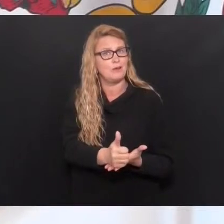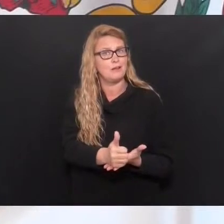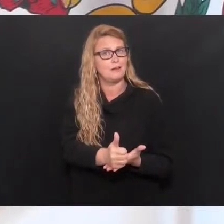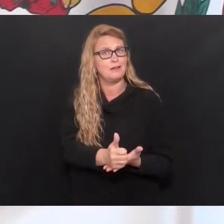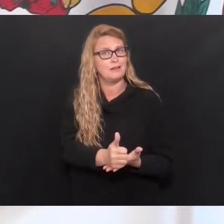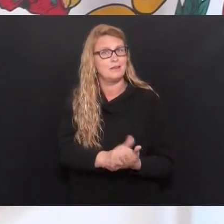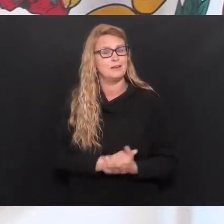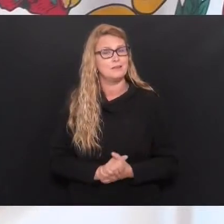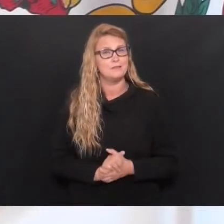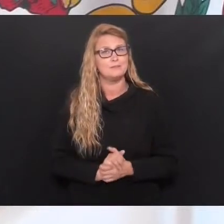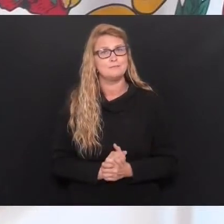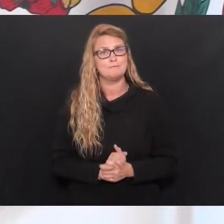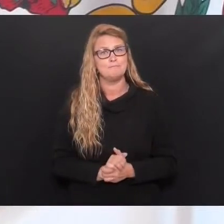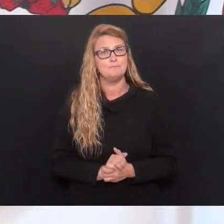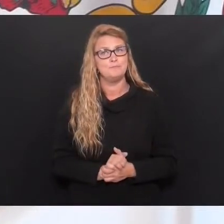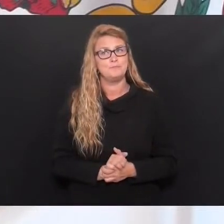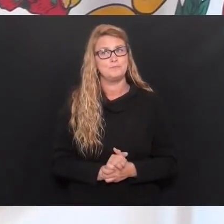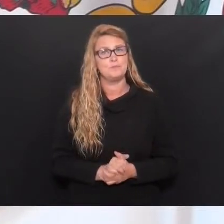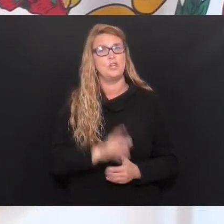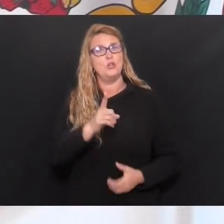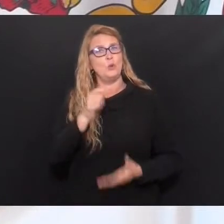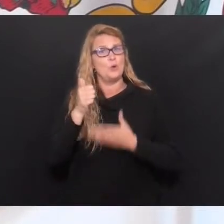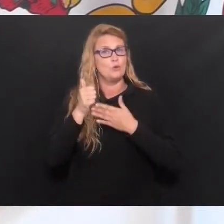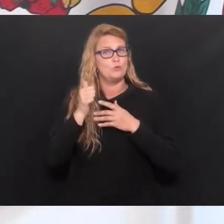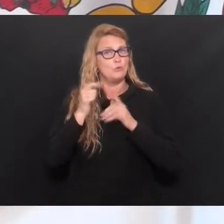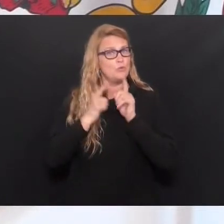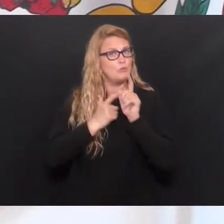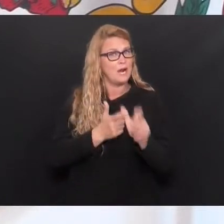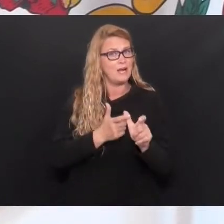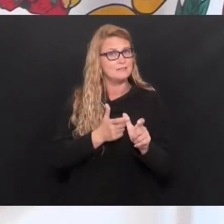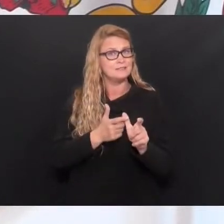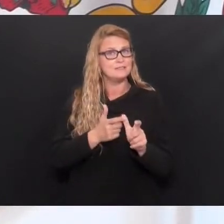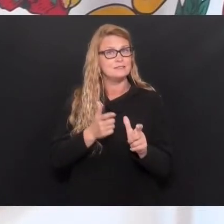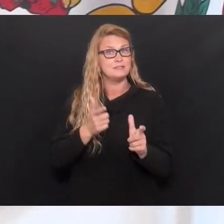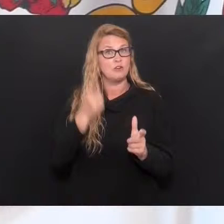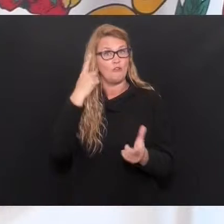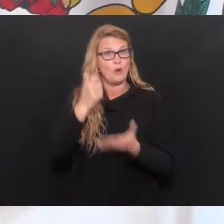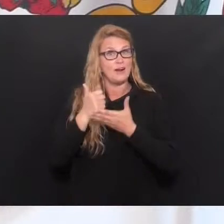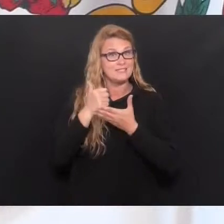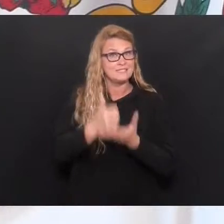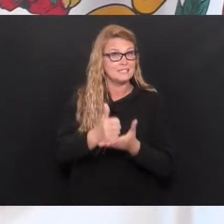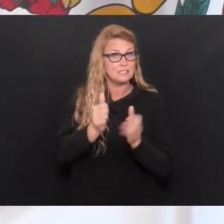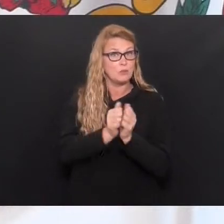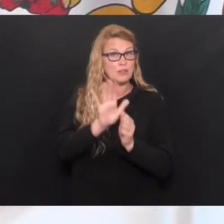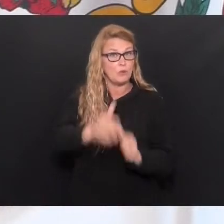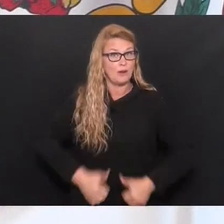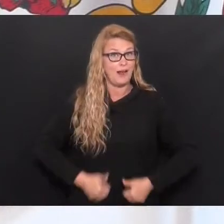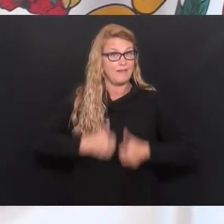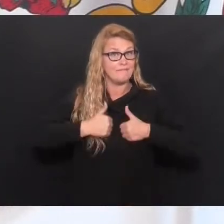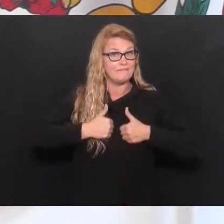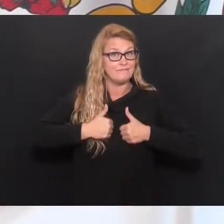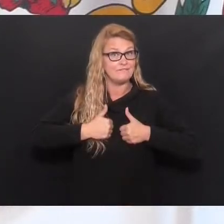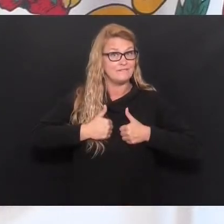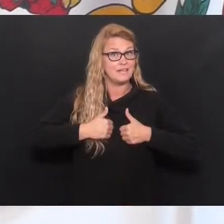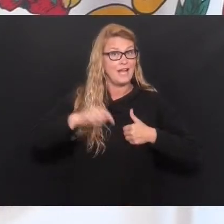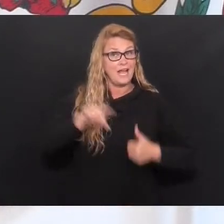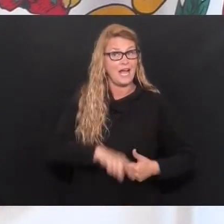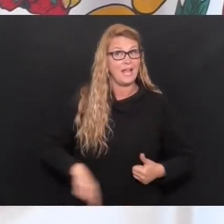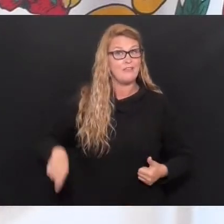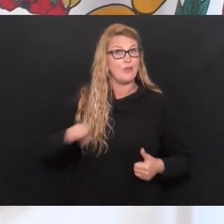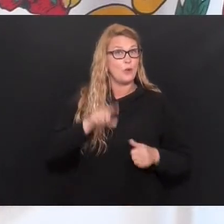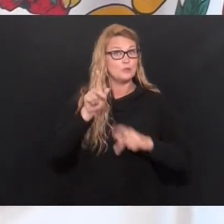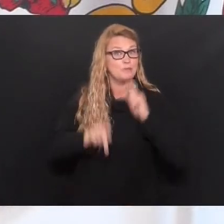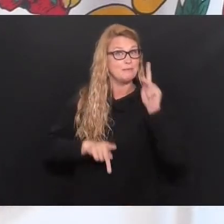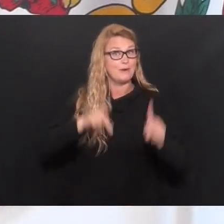here. And you run to them for assistance in your life, and those very